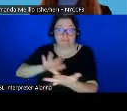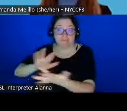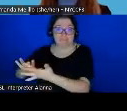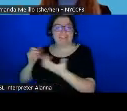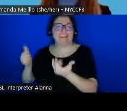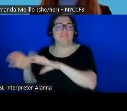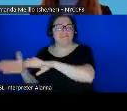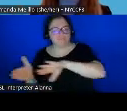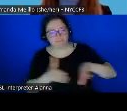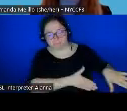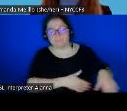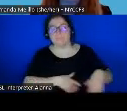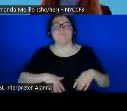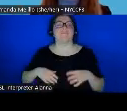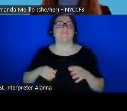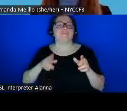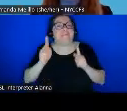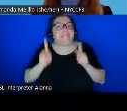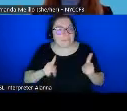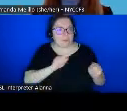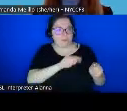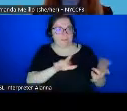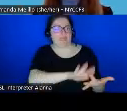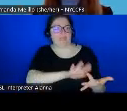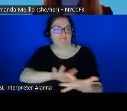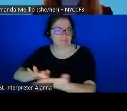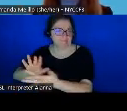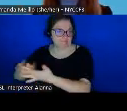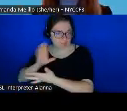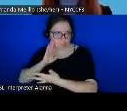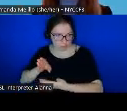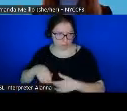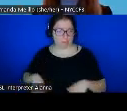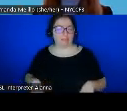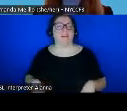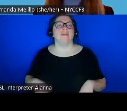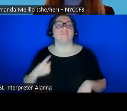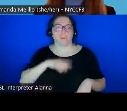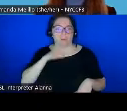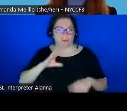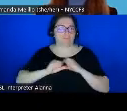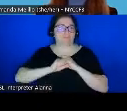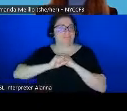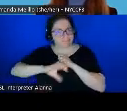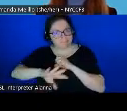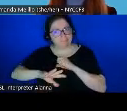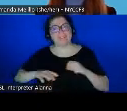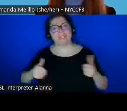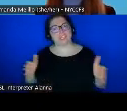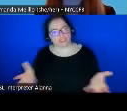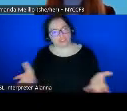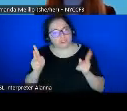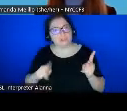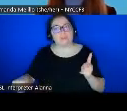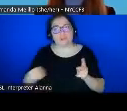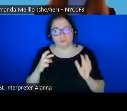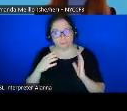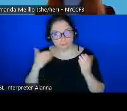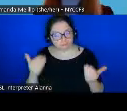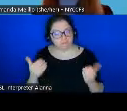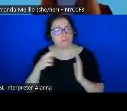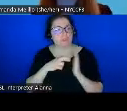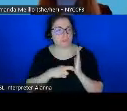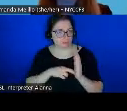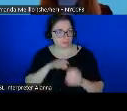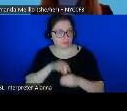launching our multilingual campaign to encourage new eligible voters to register to vote we'll be focused on uh conducting